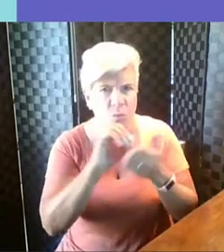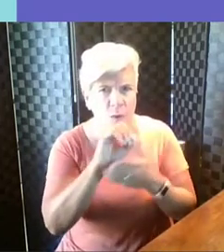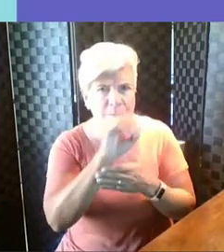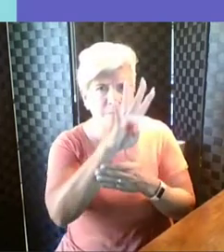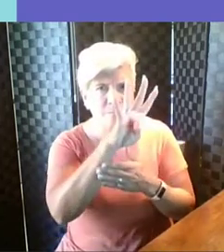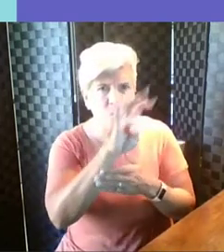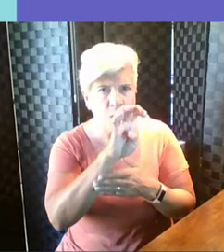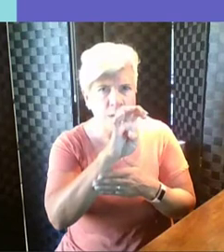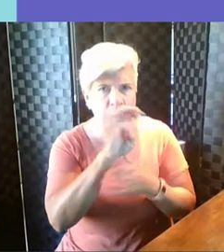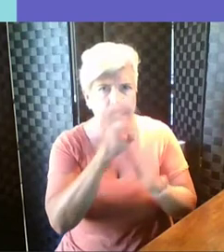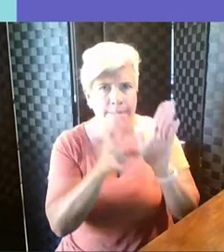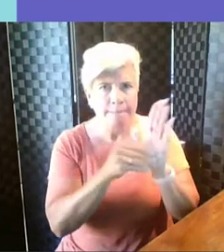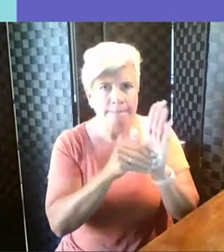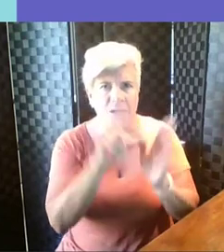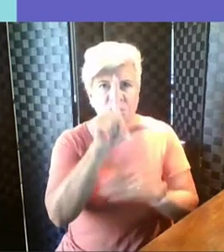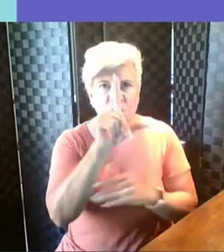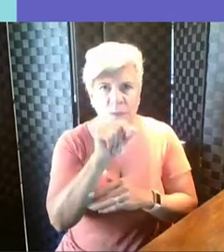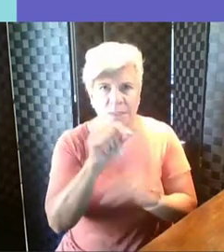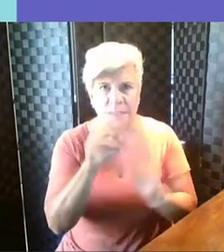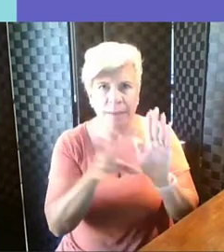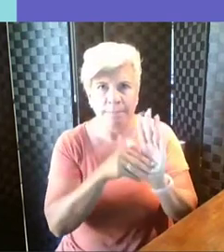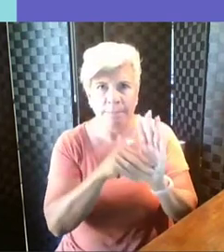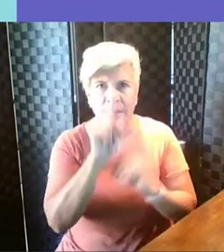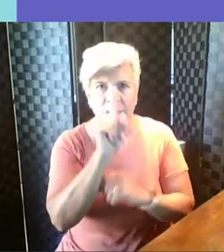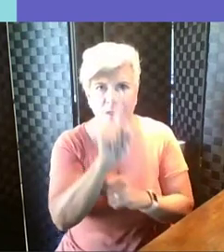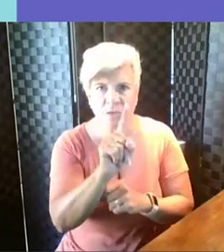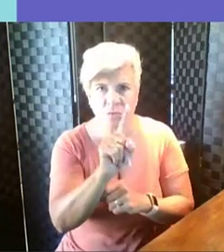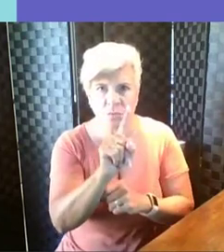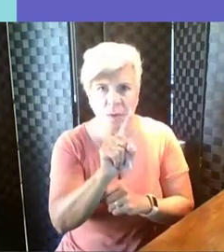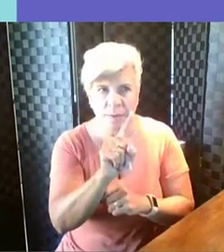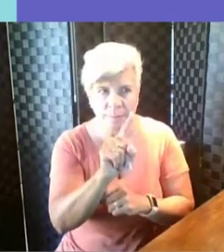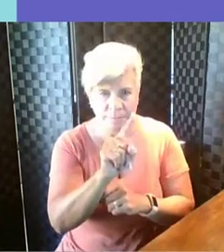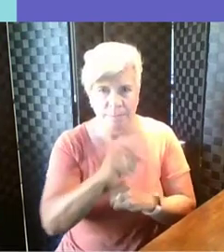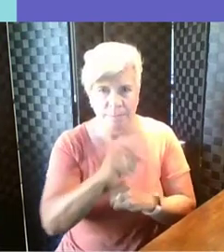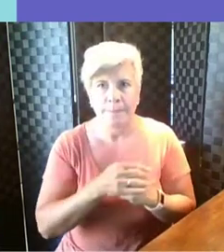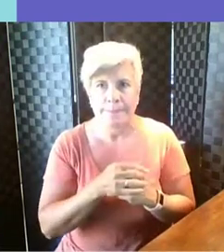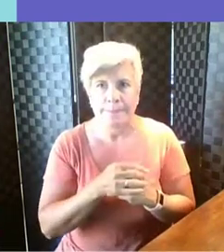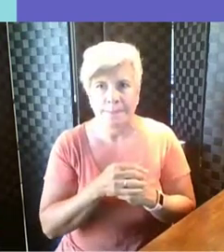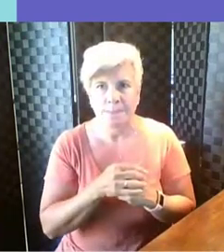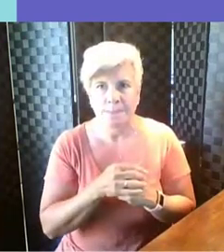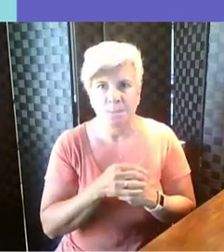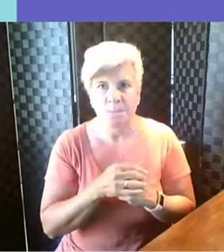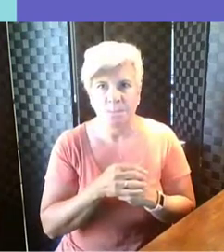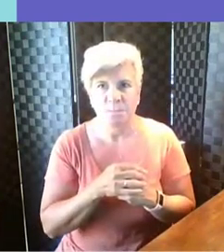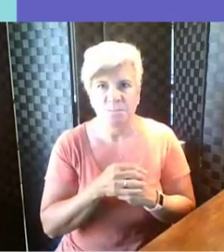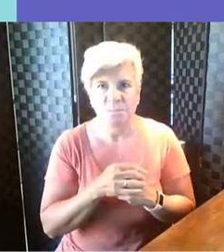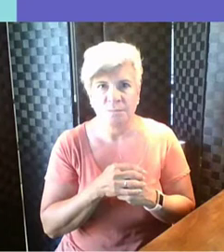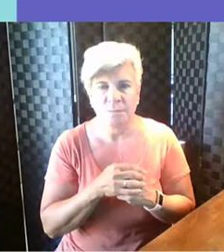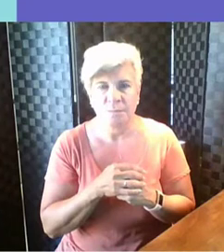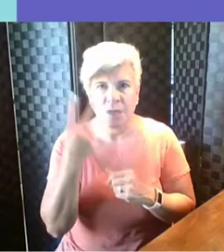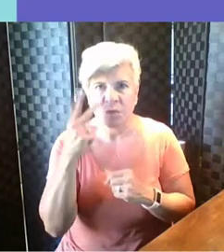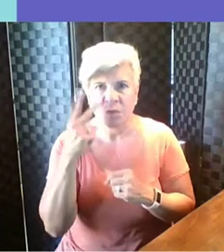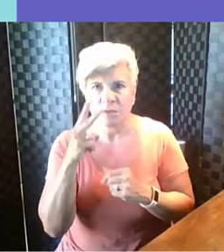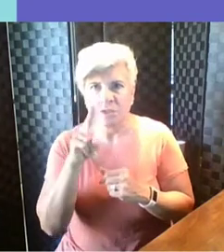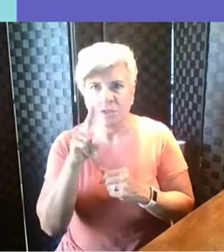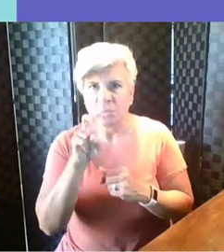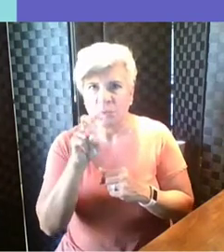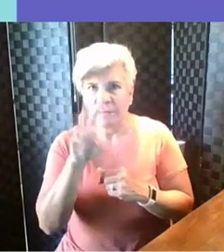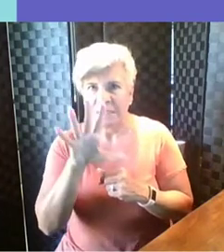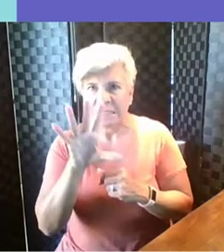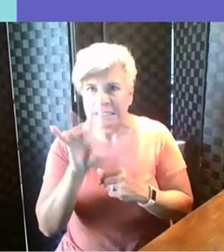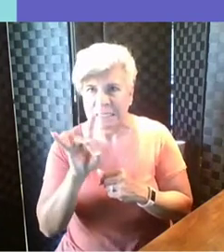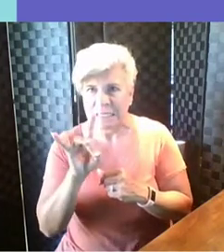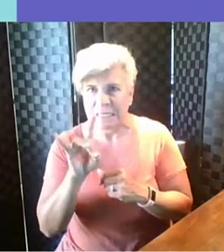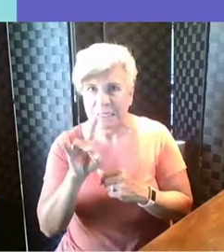into 400 plus 20 plus 1. Then I'm going to look at the number 258,